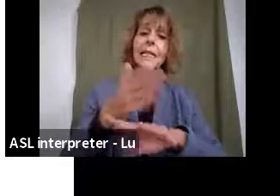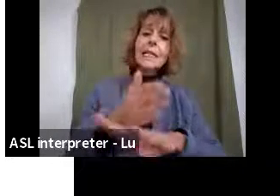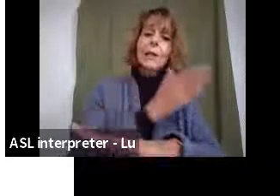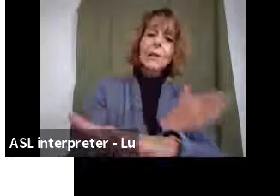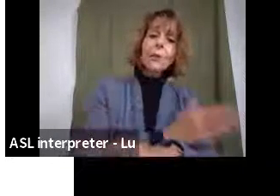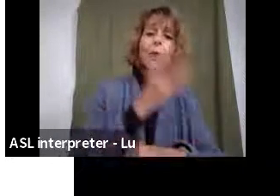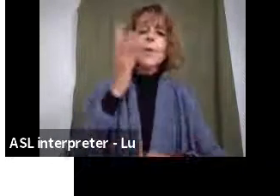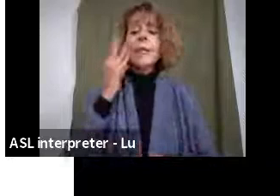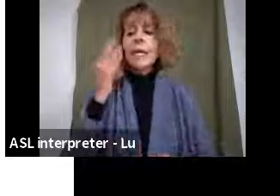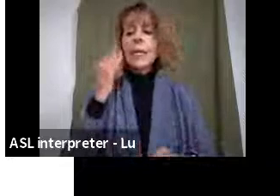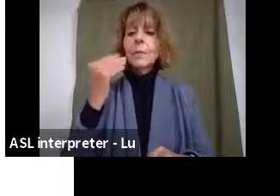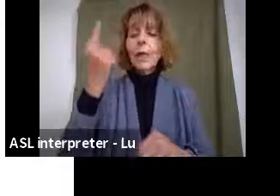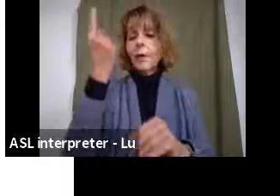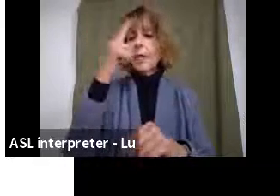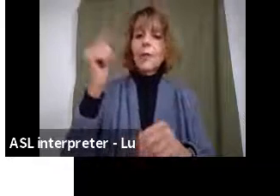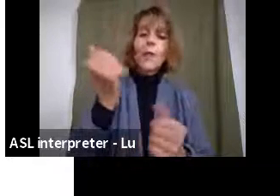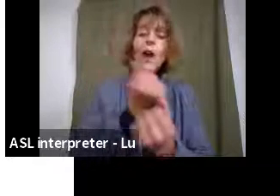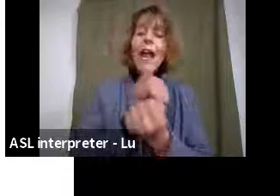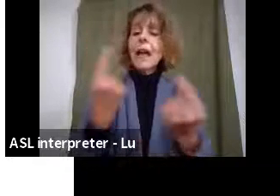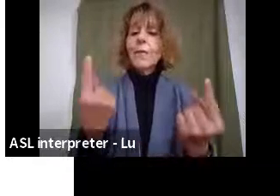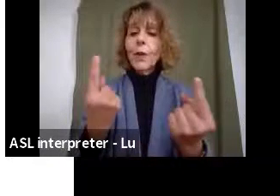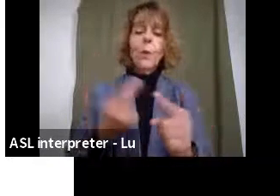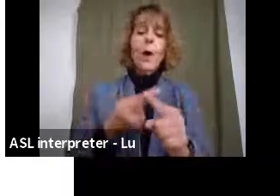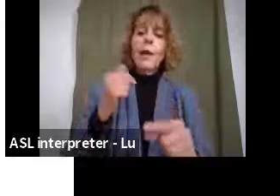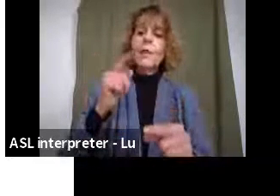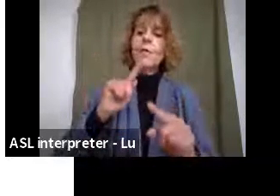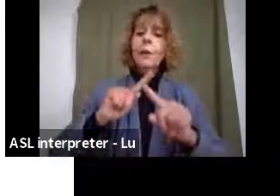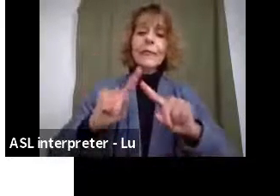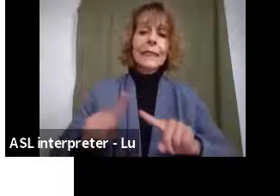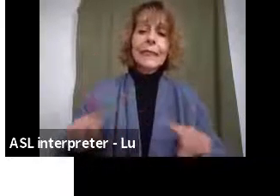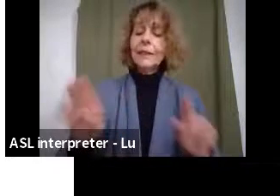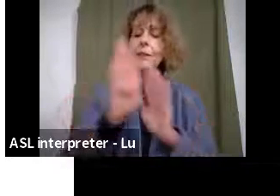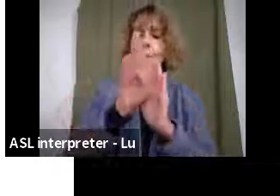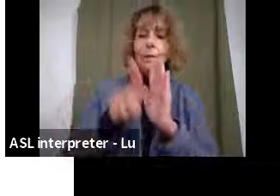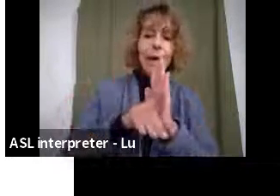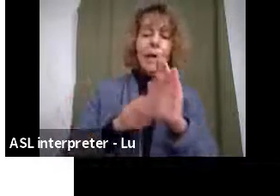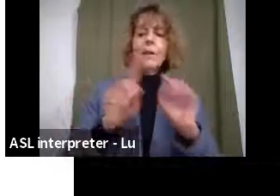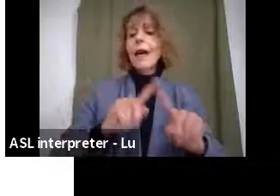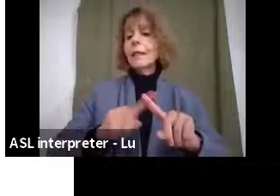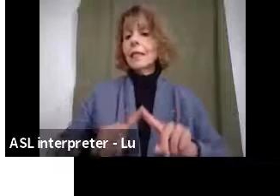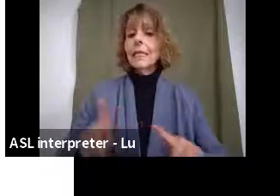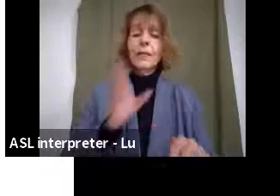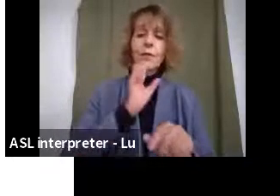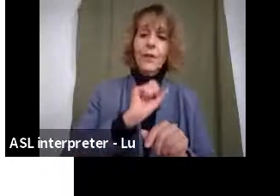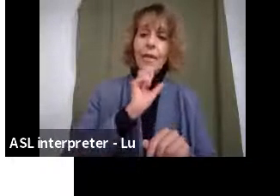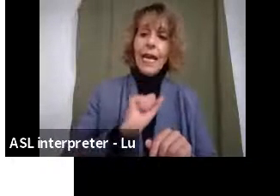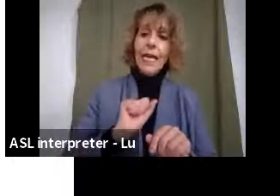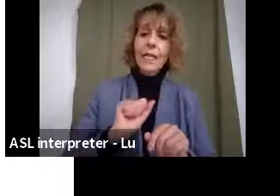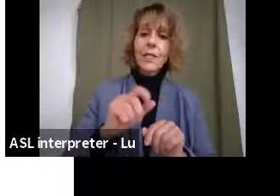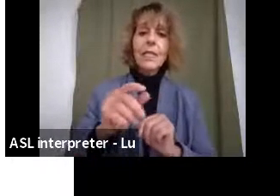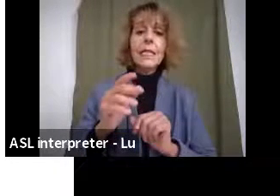that design can enhance an experience or hurt it, as the case may